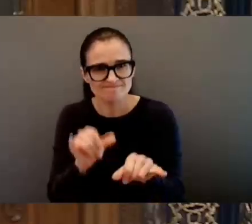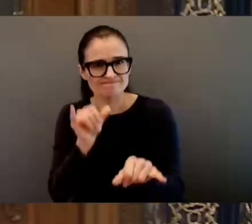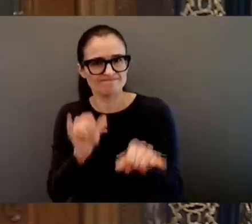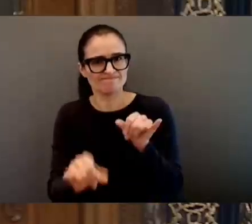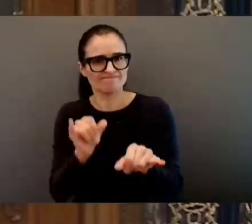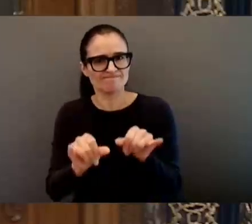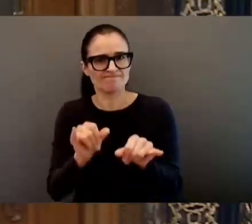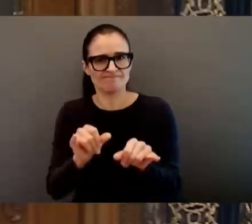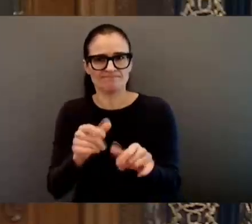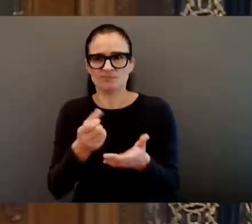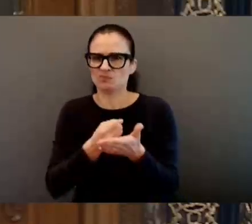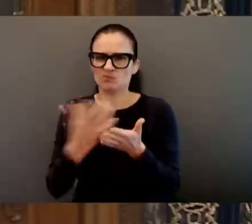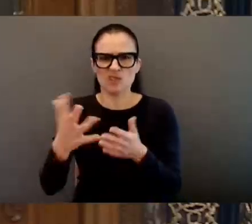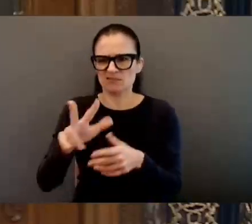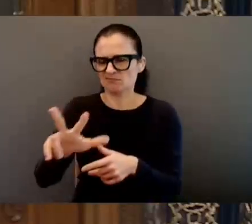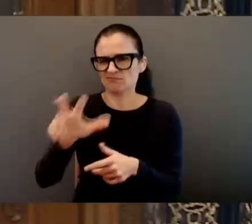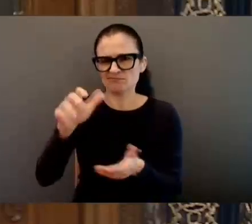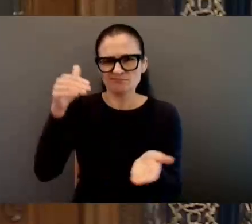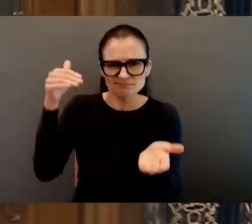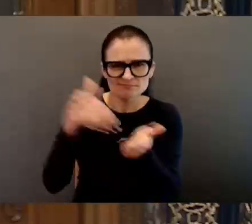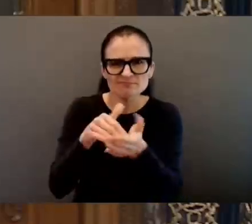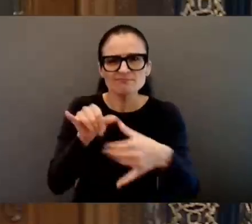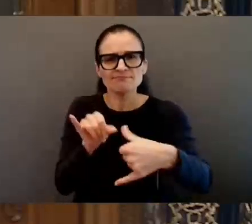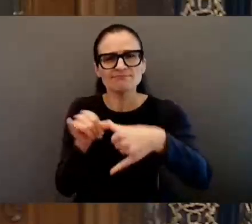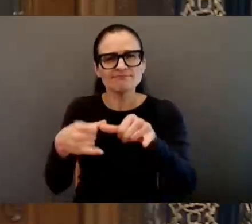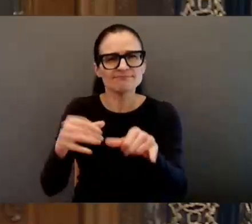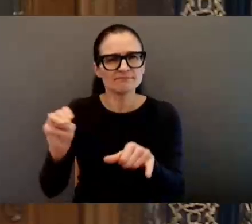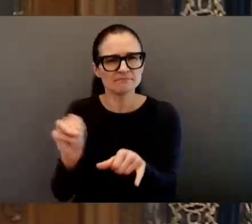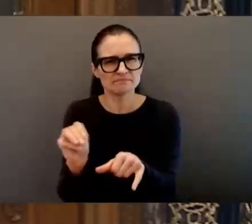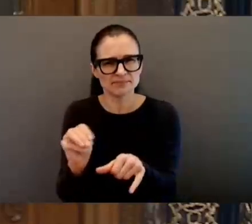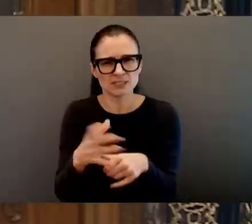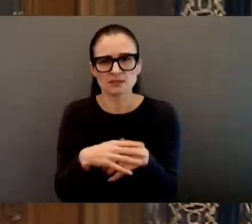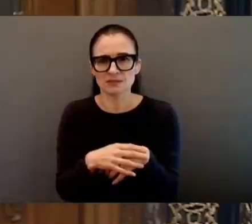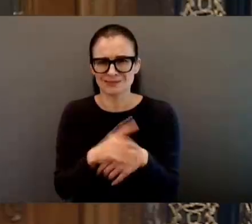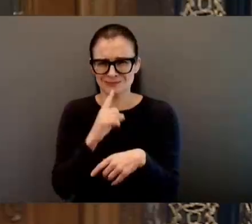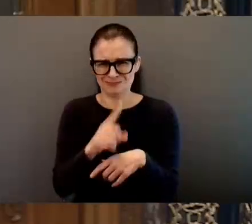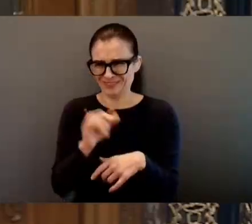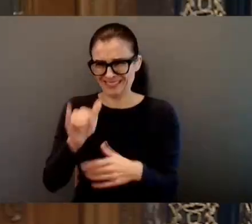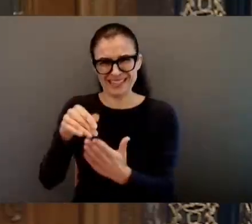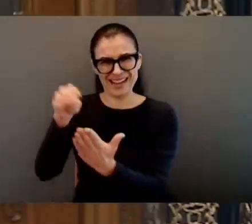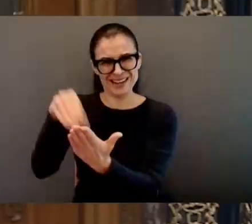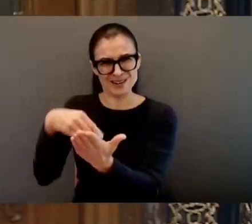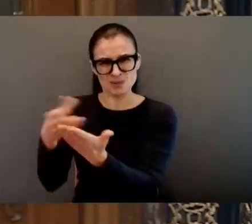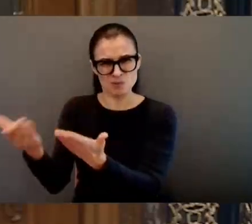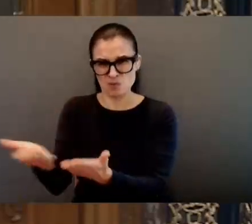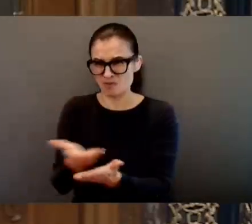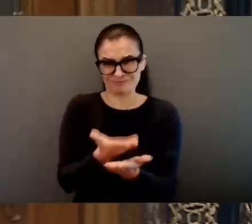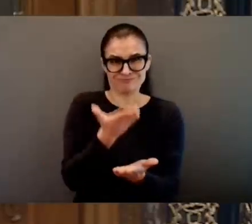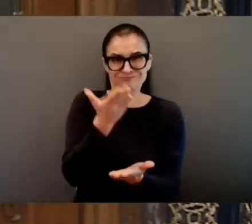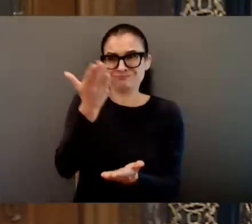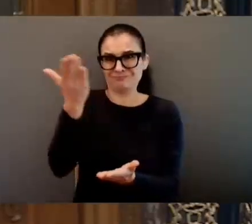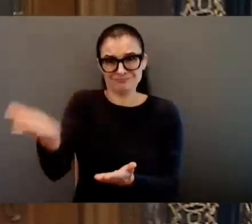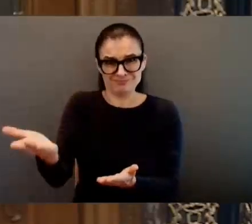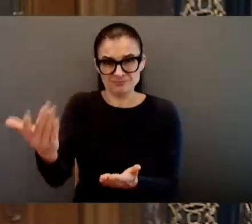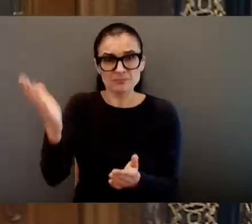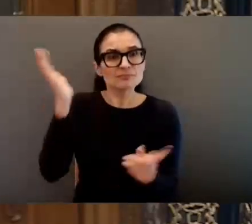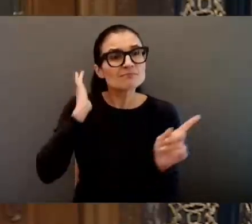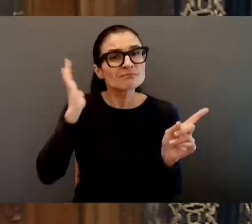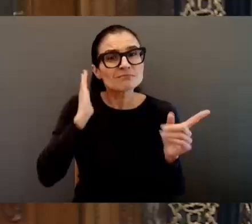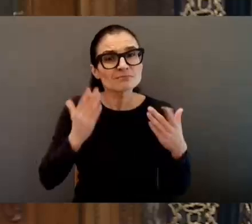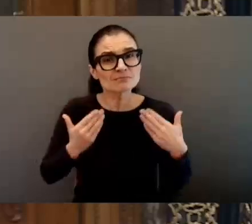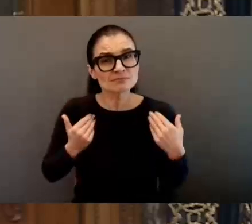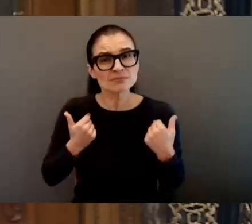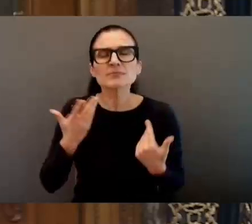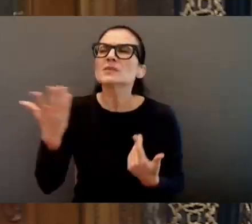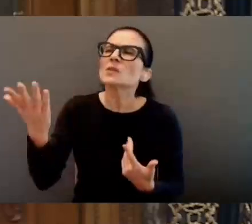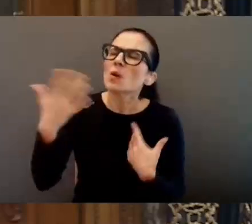on the previous Minister, George Heyman's desk. Can the Environment Minister please confirm whether or not her ministry received